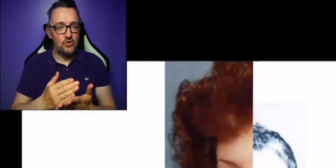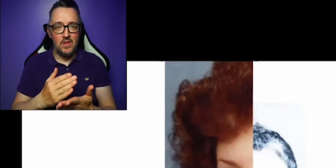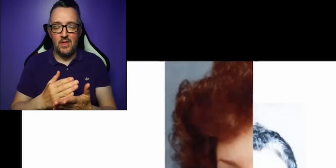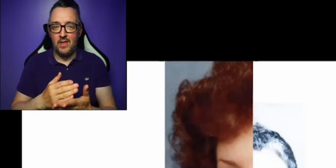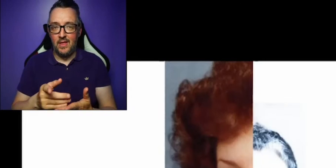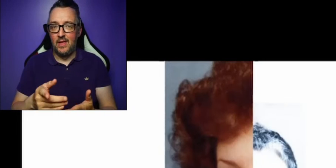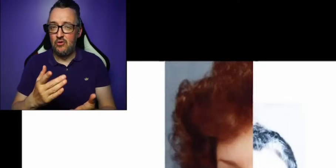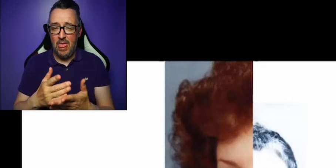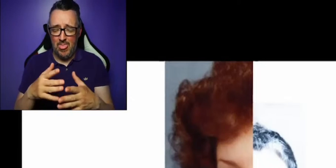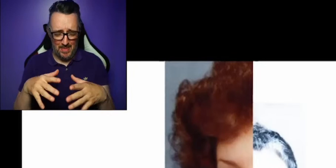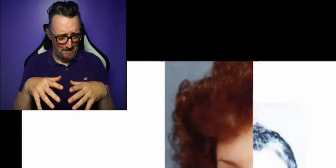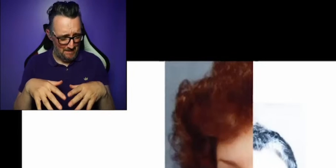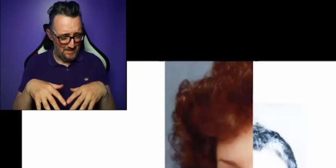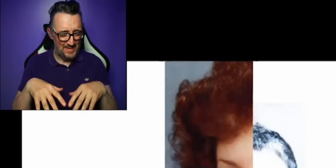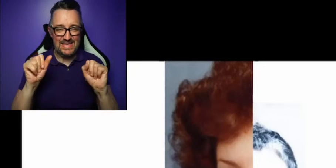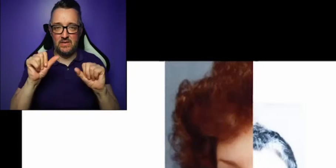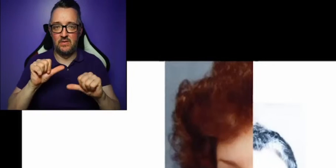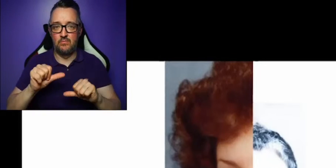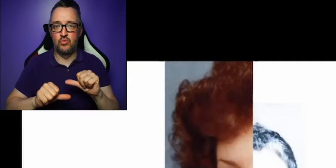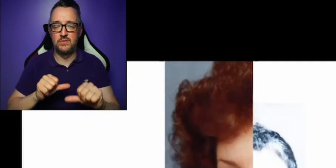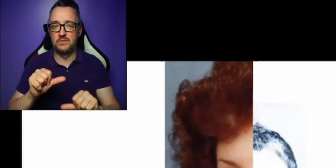that very, very beginning. And